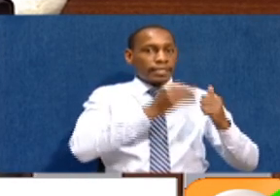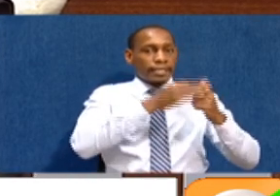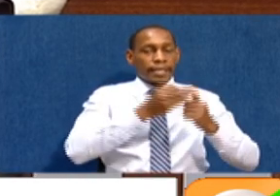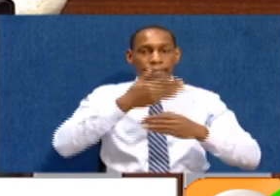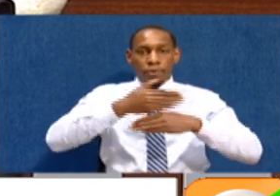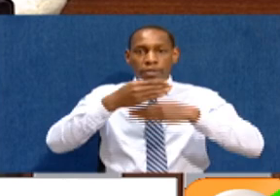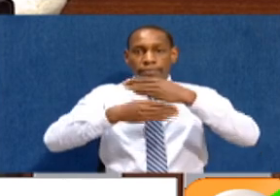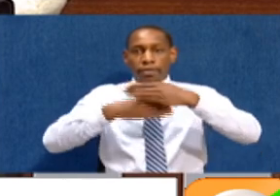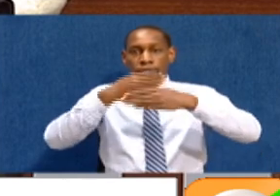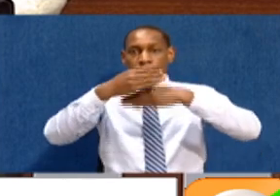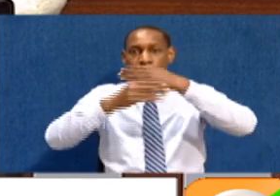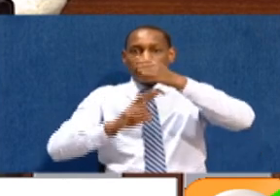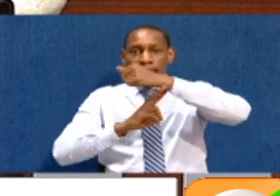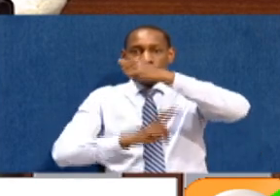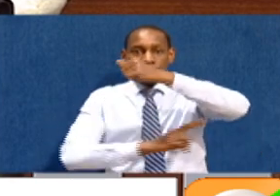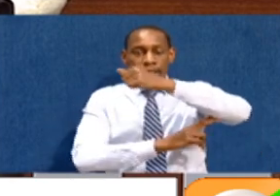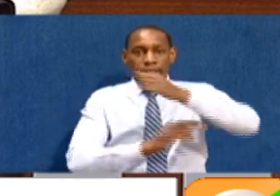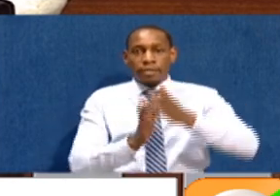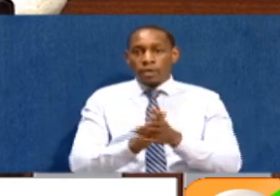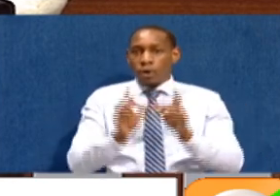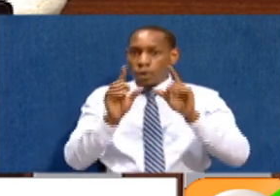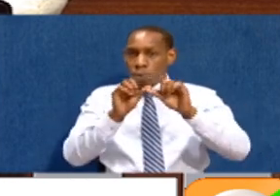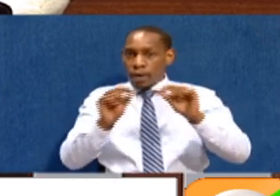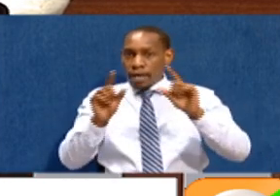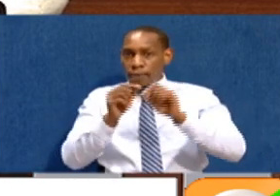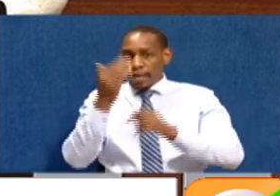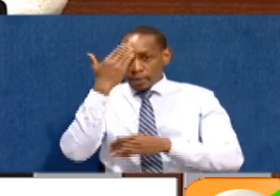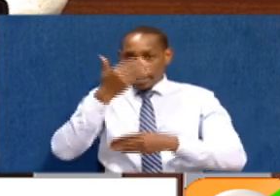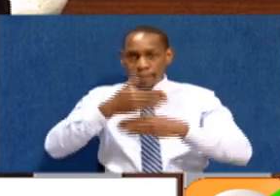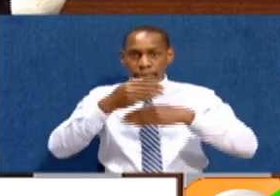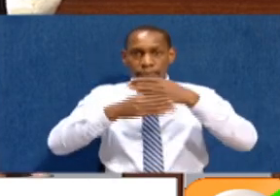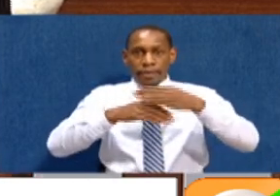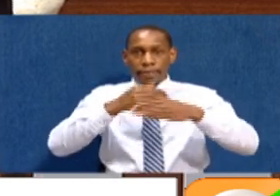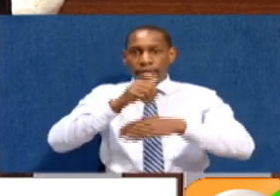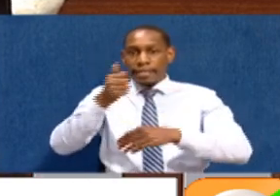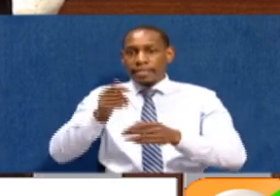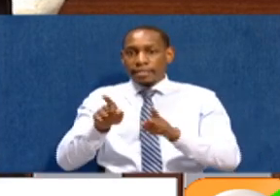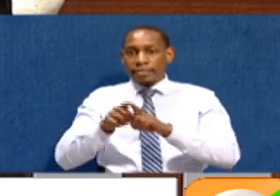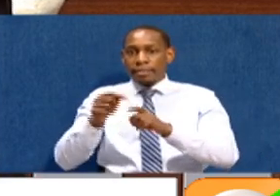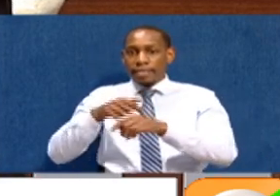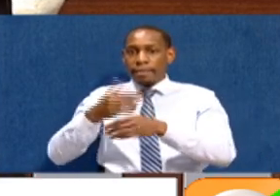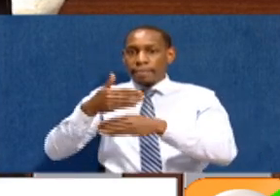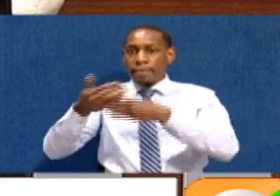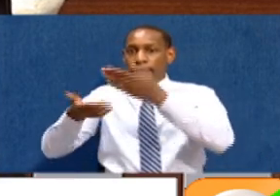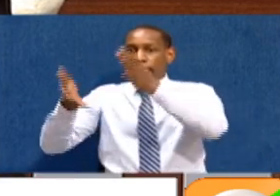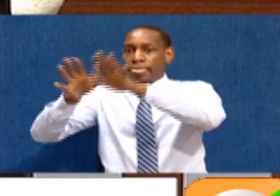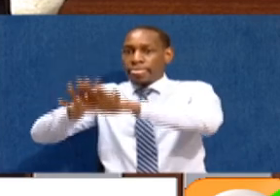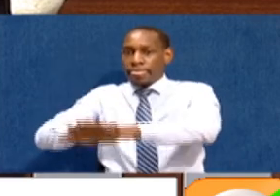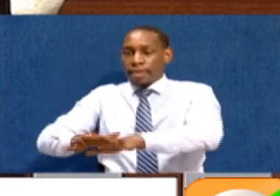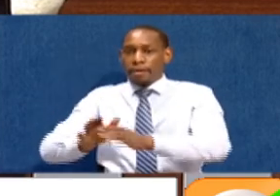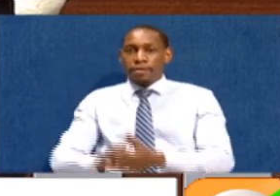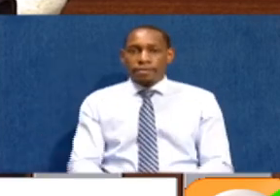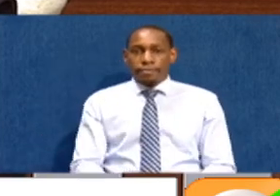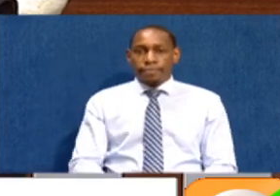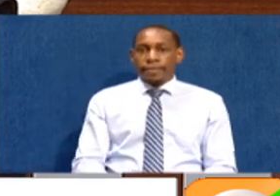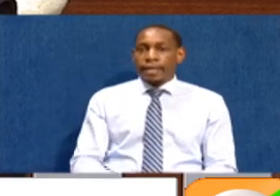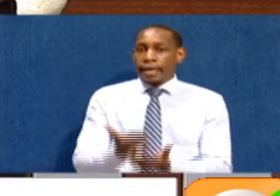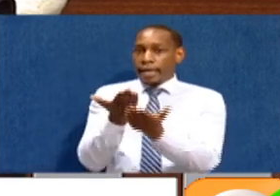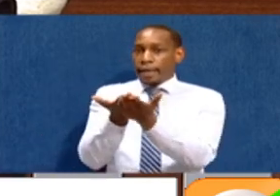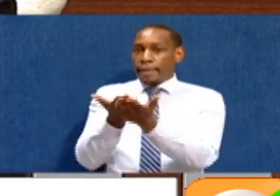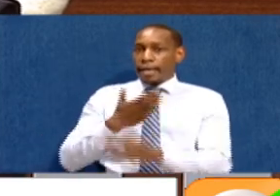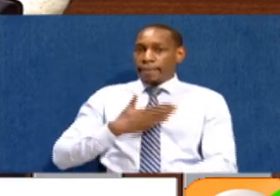build bridges. It will be said, by why are you building others and burning others? My